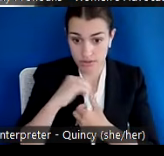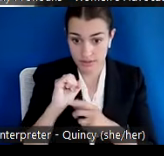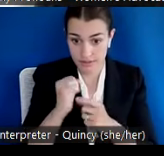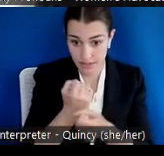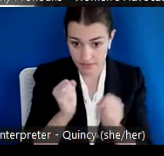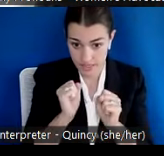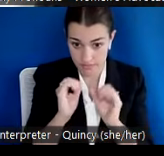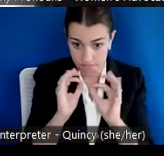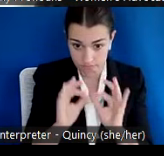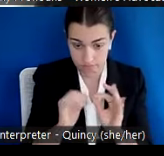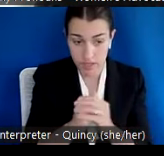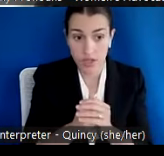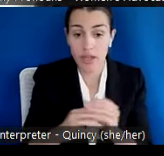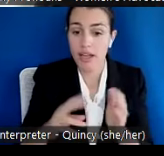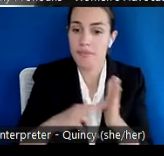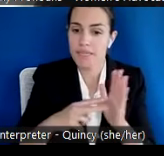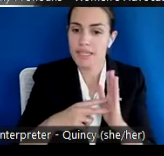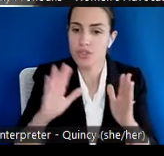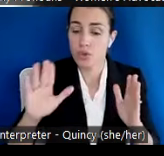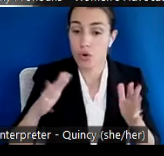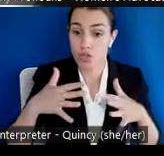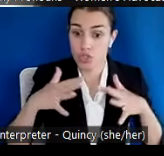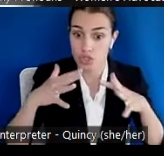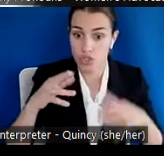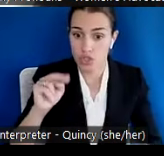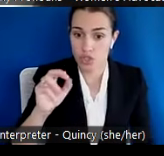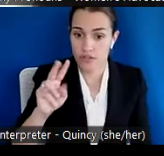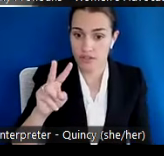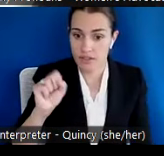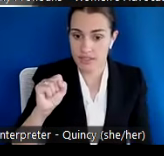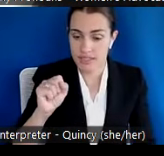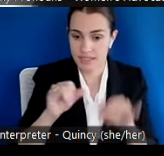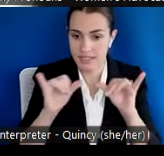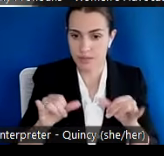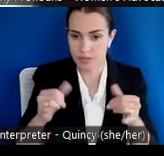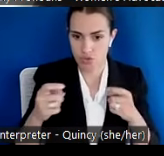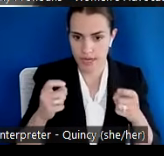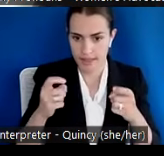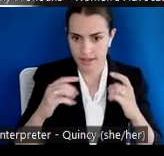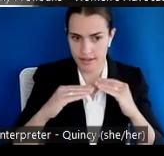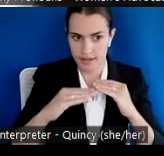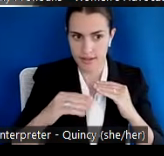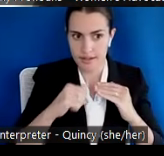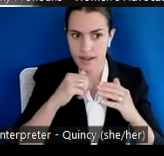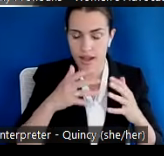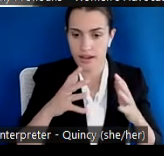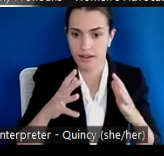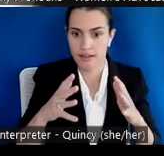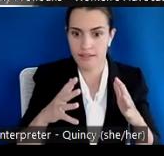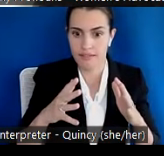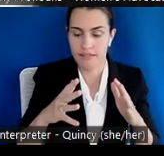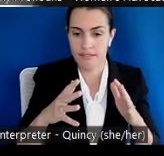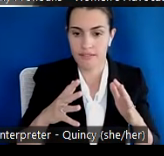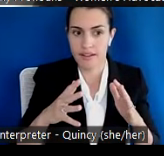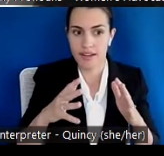usually have a regulated nervous system. So this means that we're not activated into a state of flight, fight, freeze, or